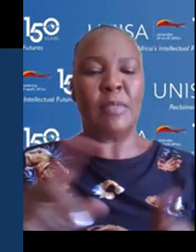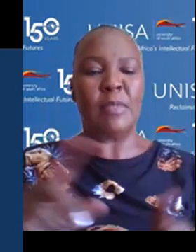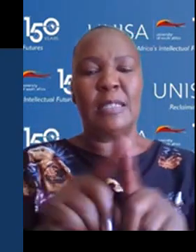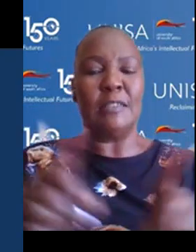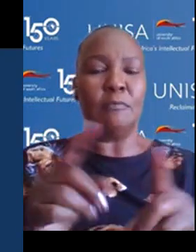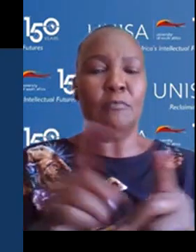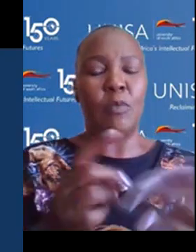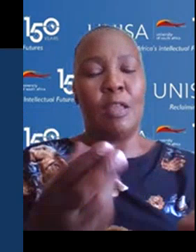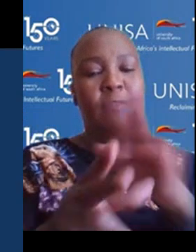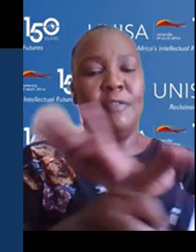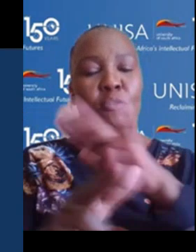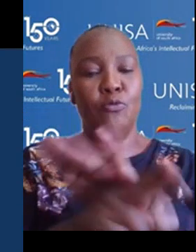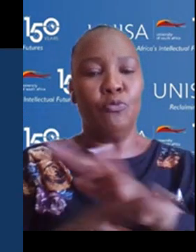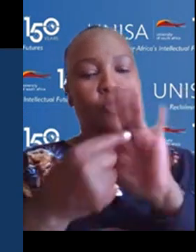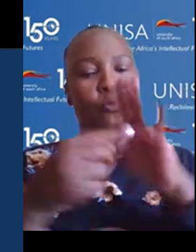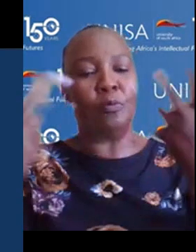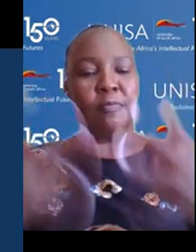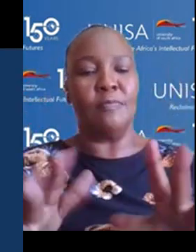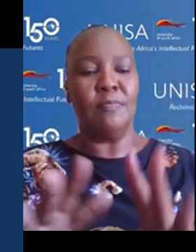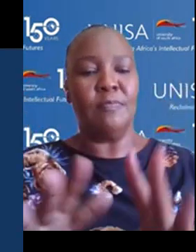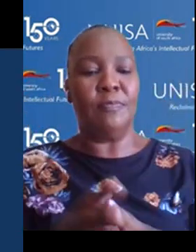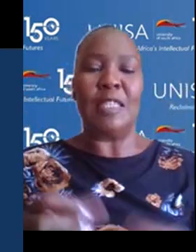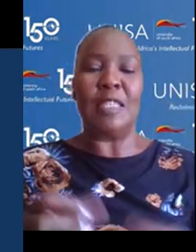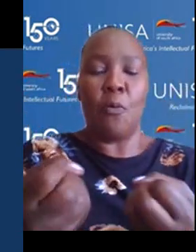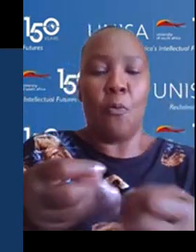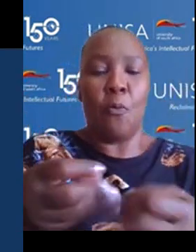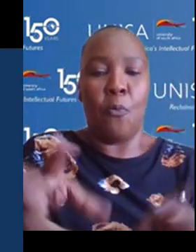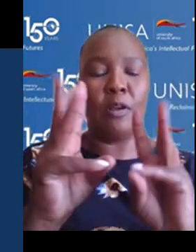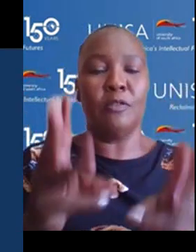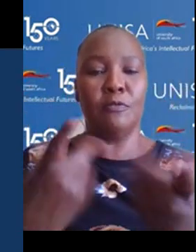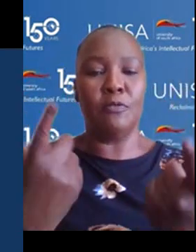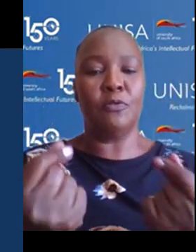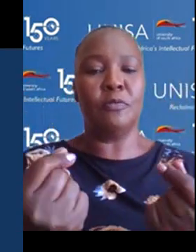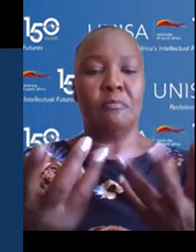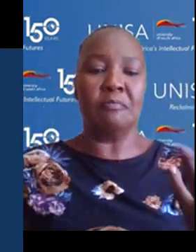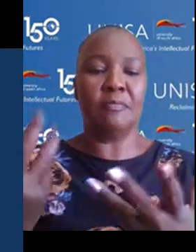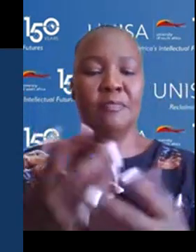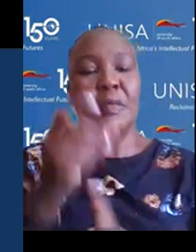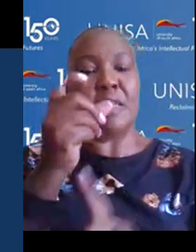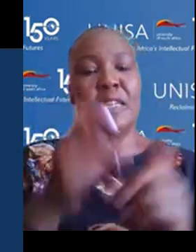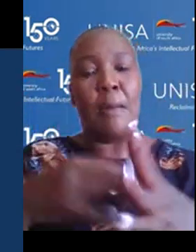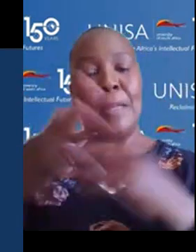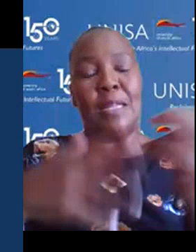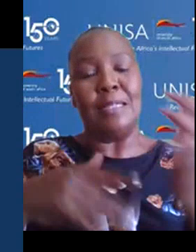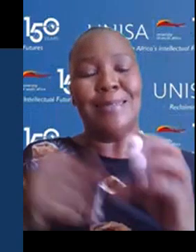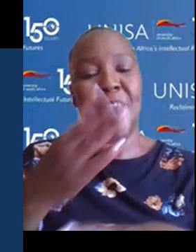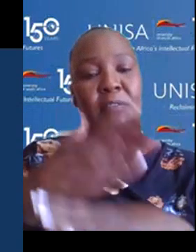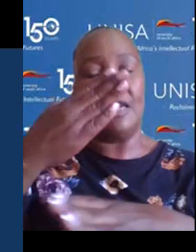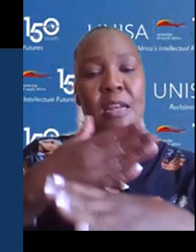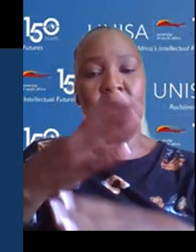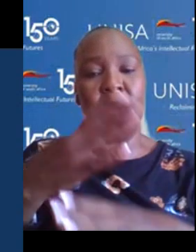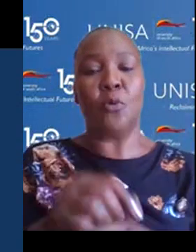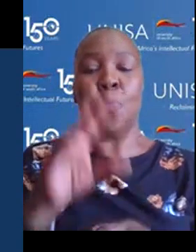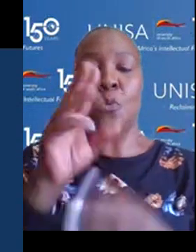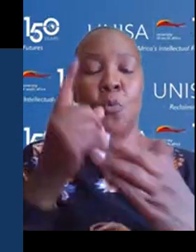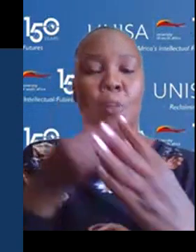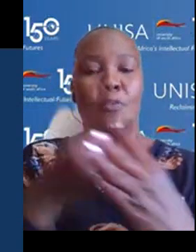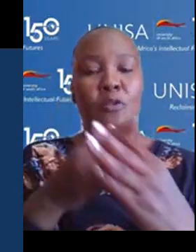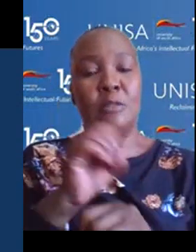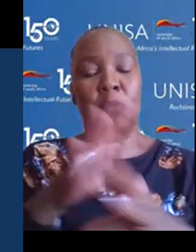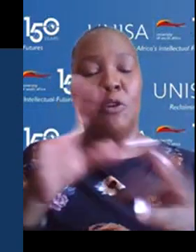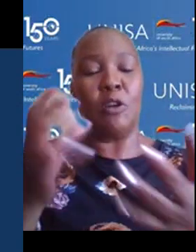was showing you, that's also a way of doing it. So the guy used the built-in functions in Windows Explorer, but you